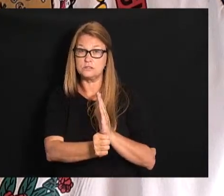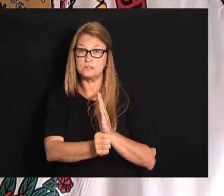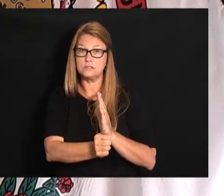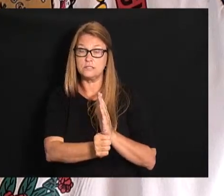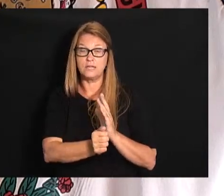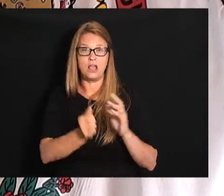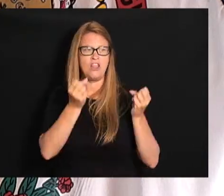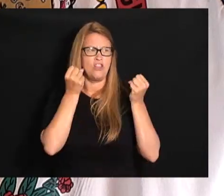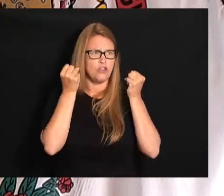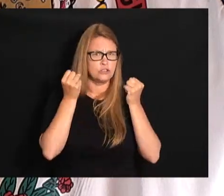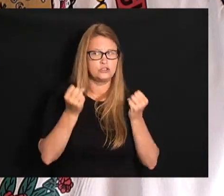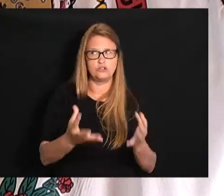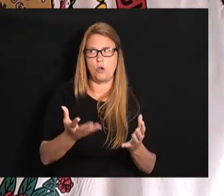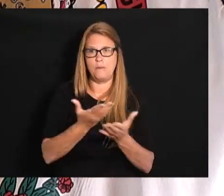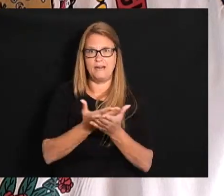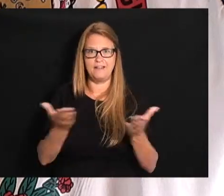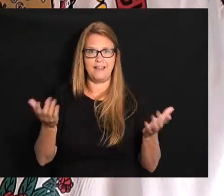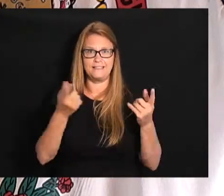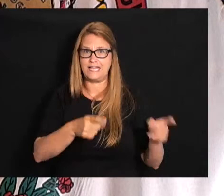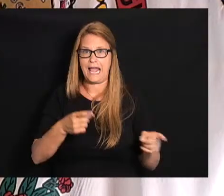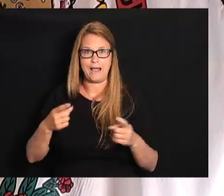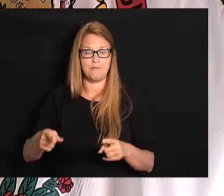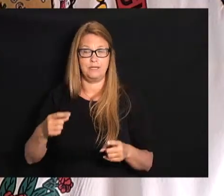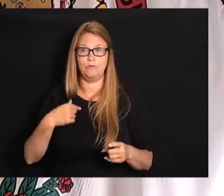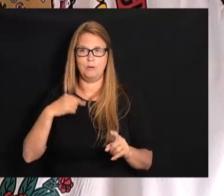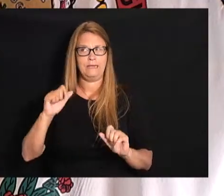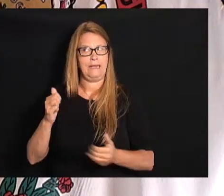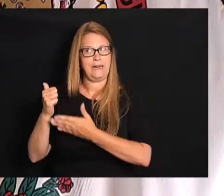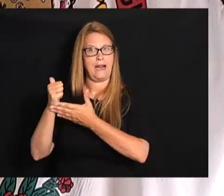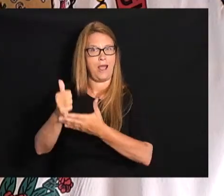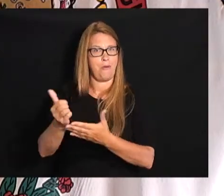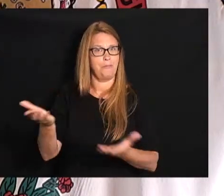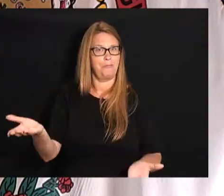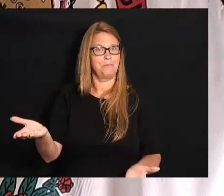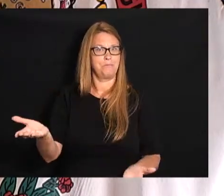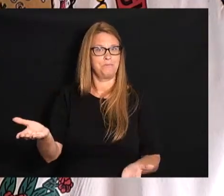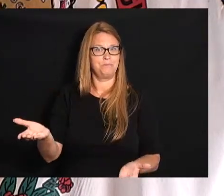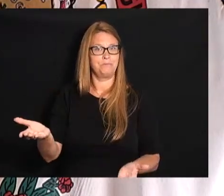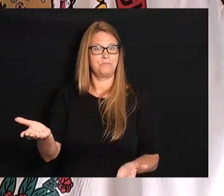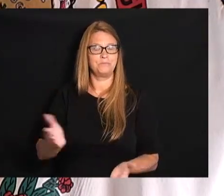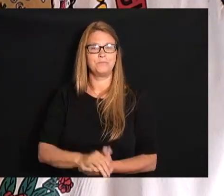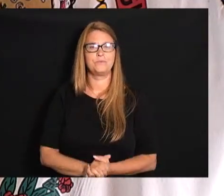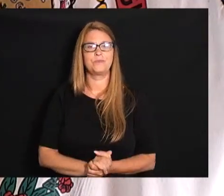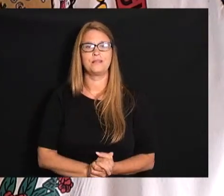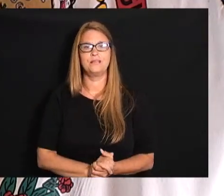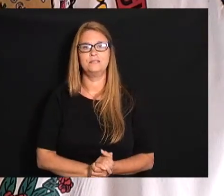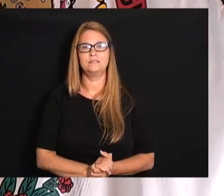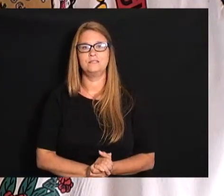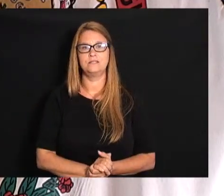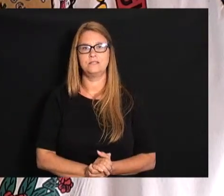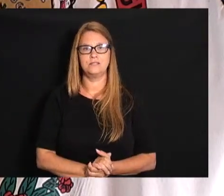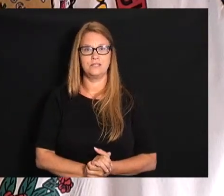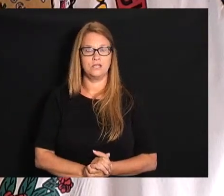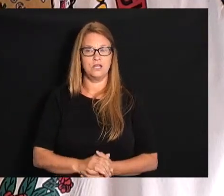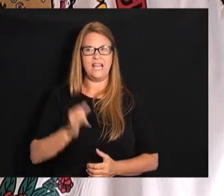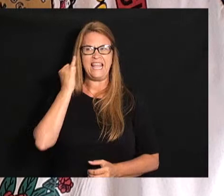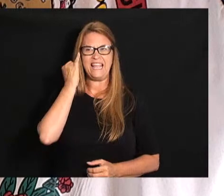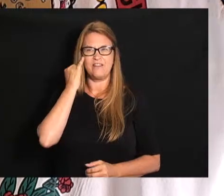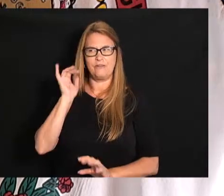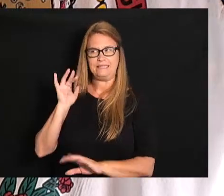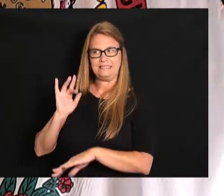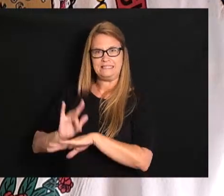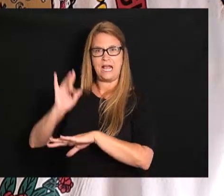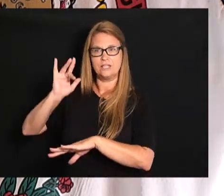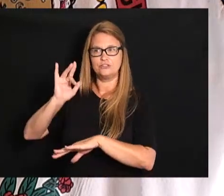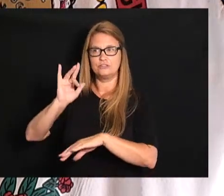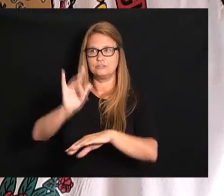so much stuff that's going on here, it's unbelievable, in lots and lots of different directions. And if we hit a little lick at it here